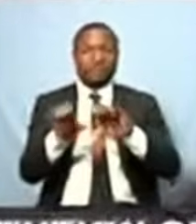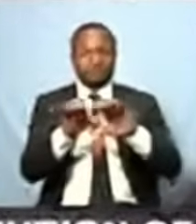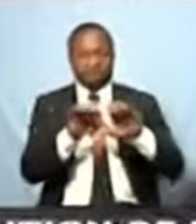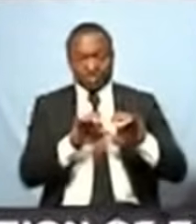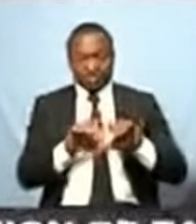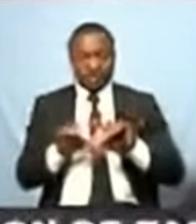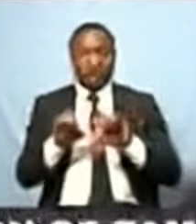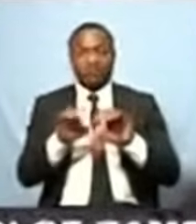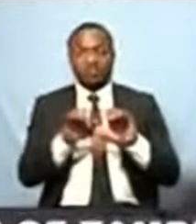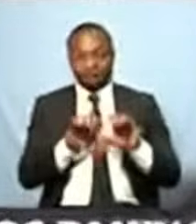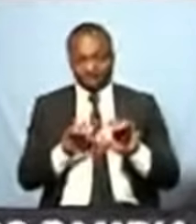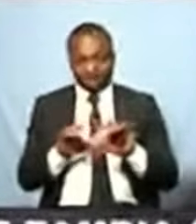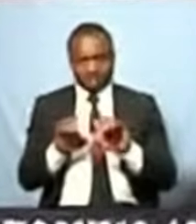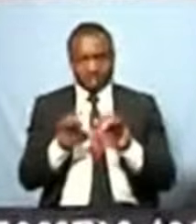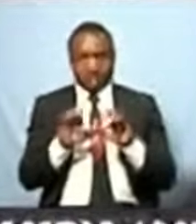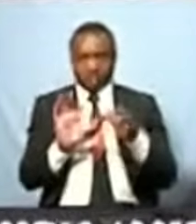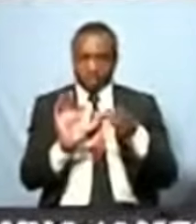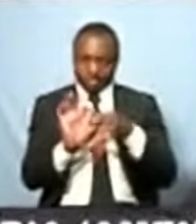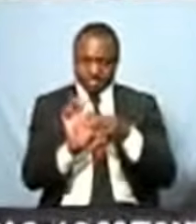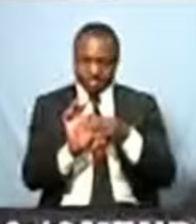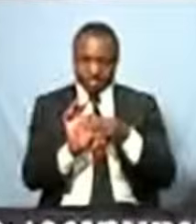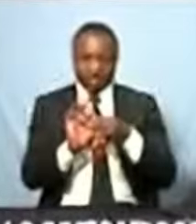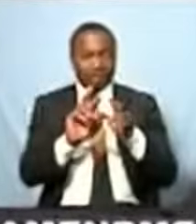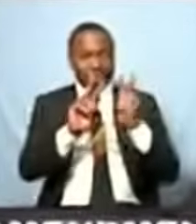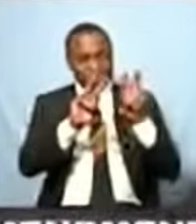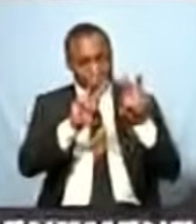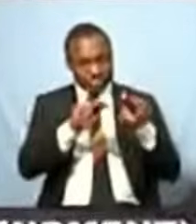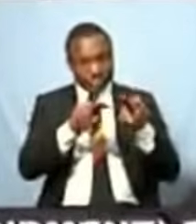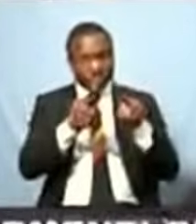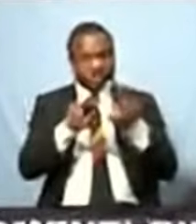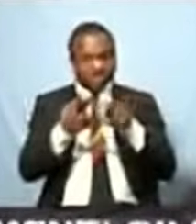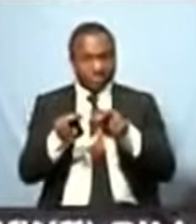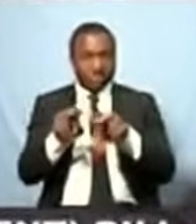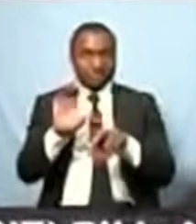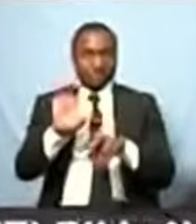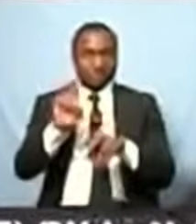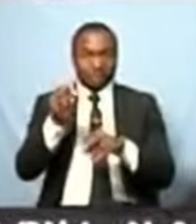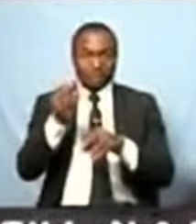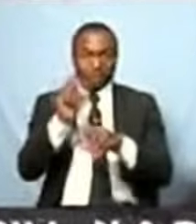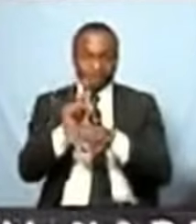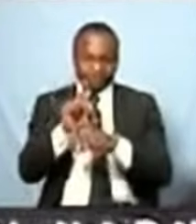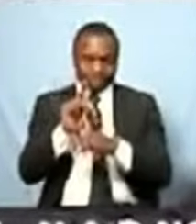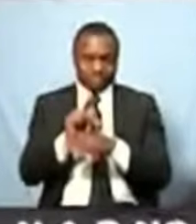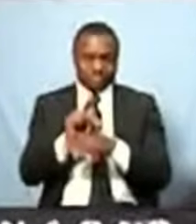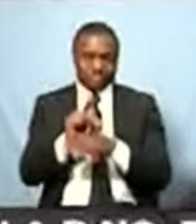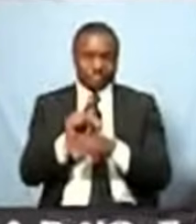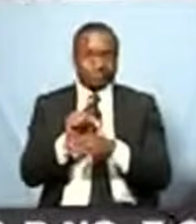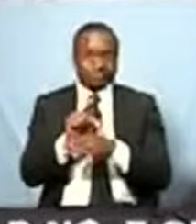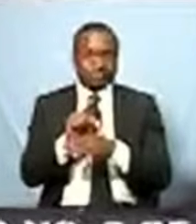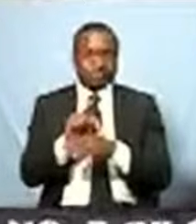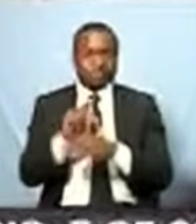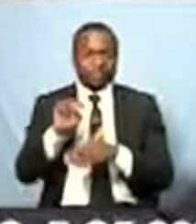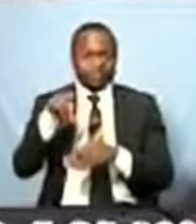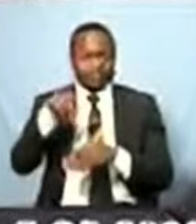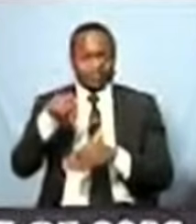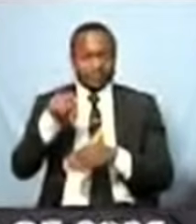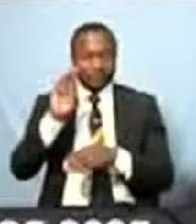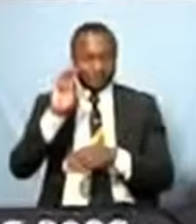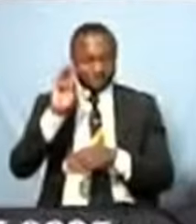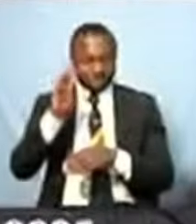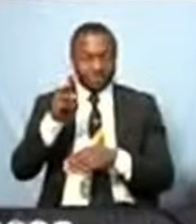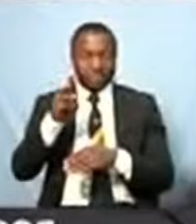Members of Parliament will undertake joint spot monitoring of CDF projects, and members of Parliament will